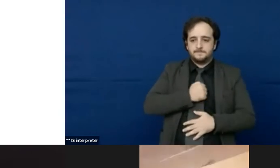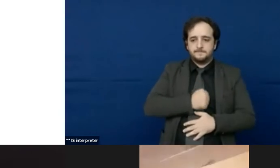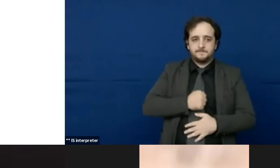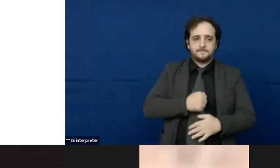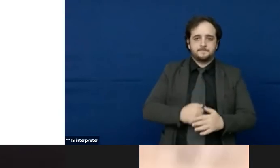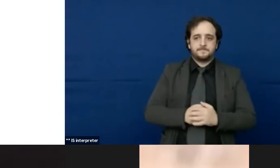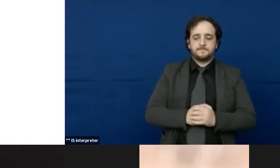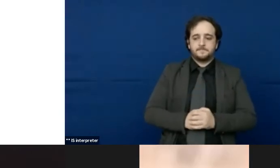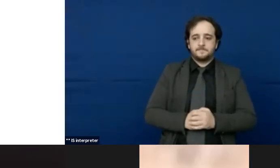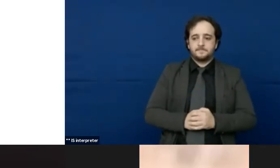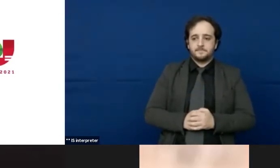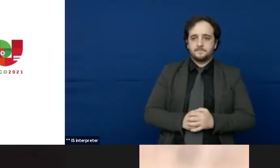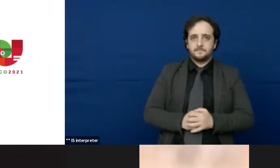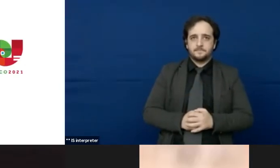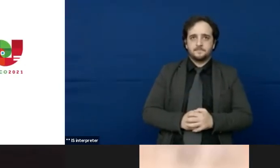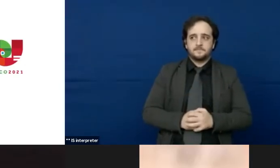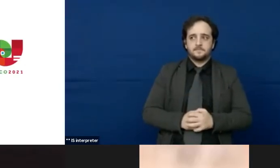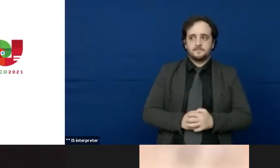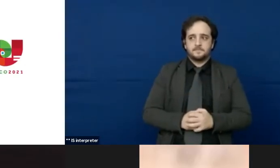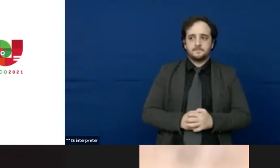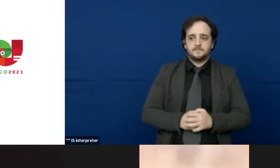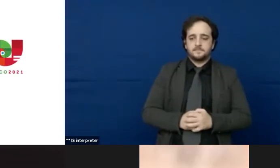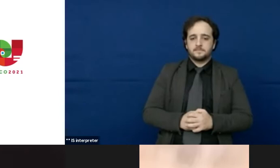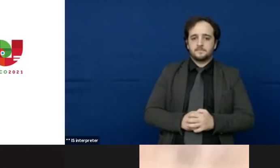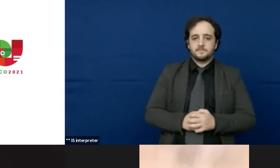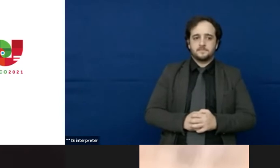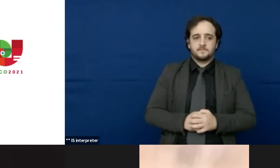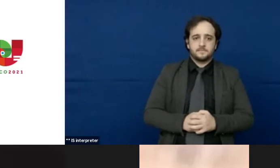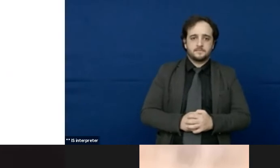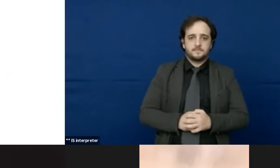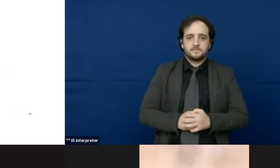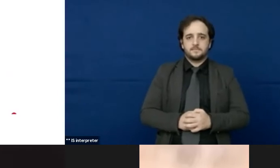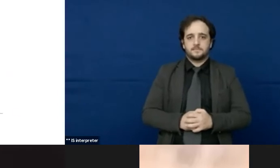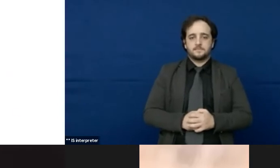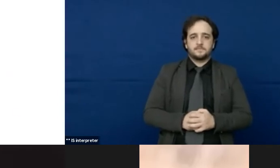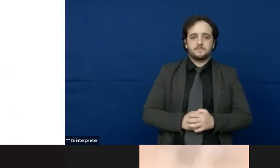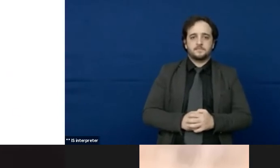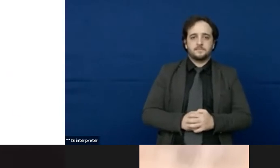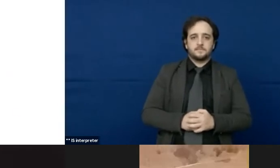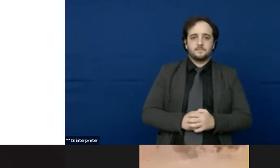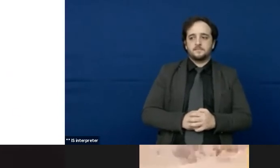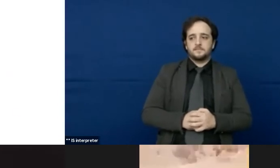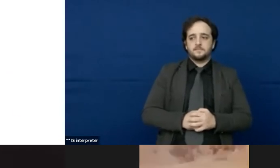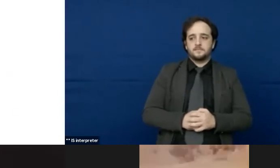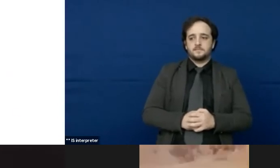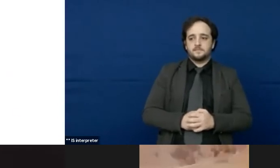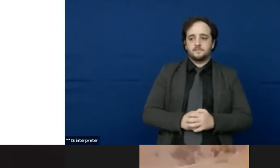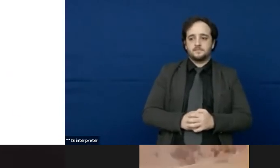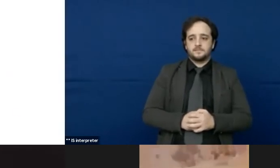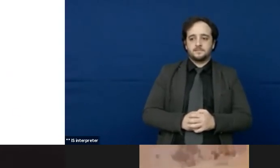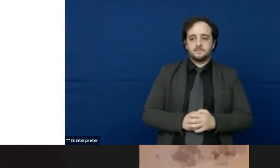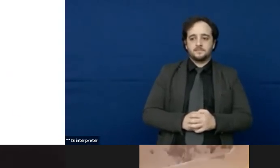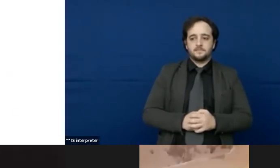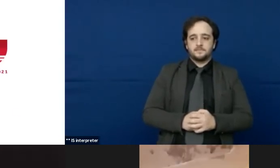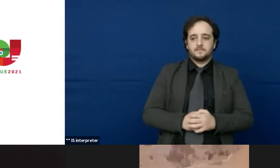It is in many forms. These are related to their identities, also often have the hardest time accessing